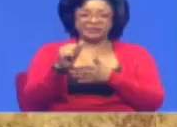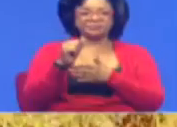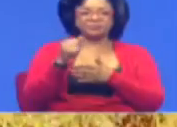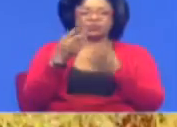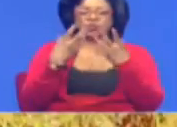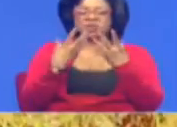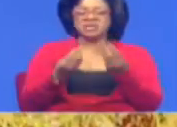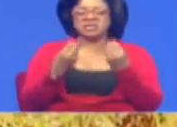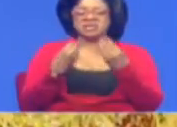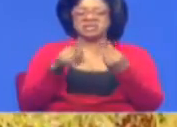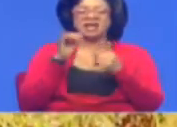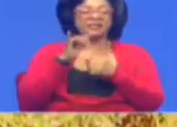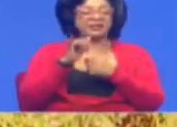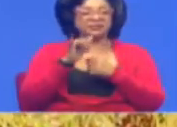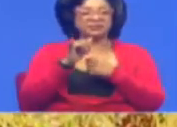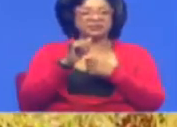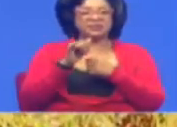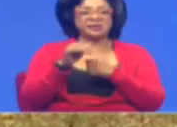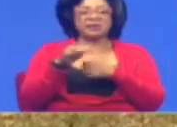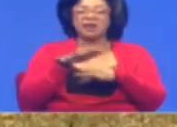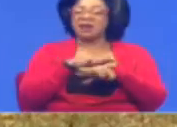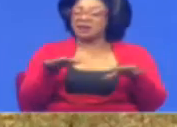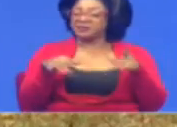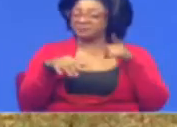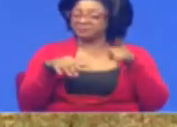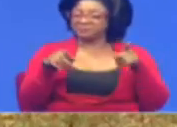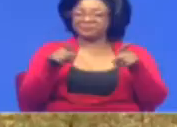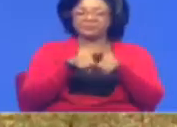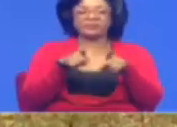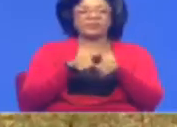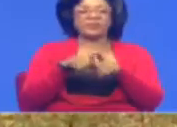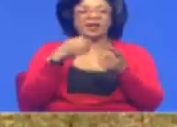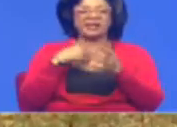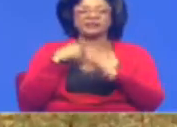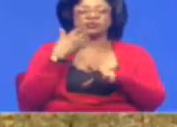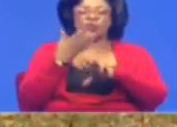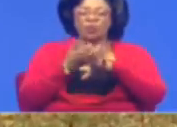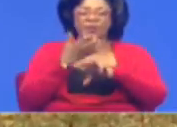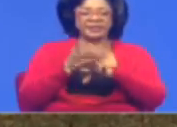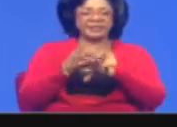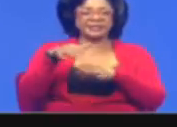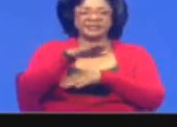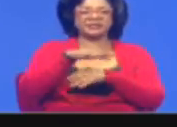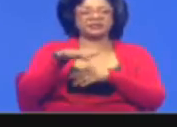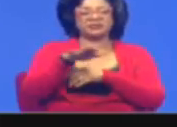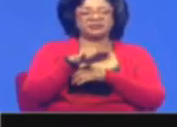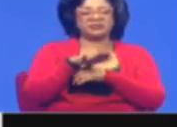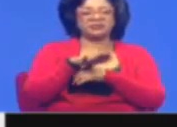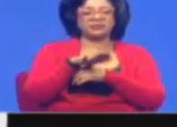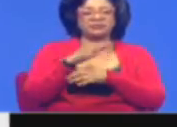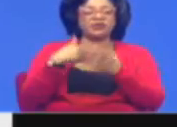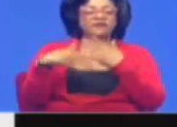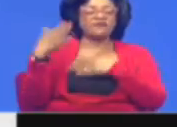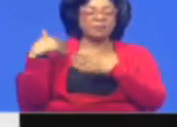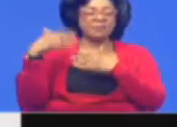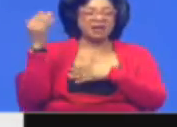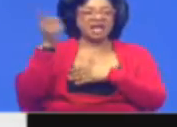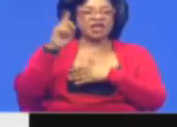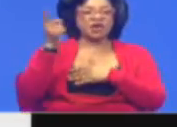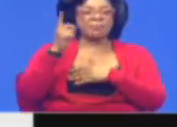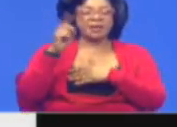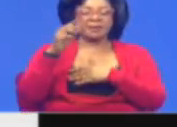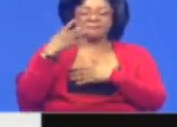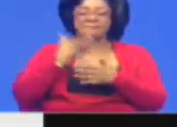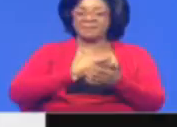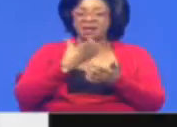pressure. The land in question was also deemed too rocky for a cemetery. Former Nairobi Mayor Geoffrey Majiwa